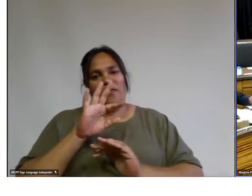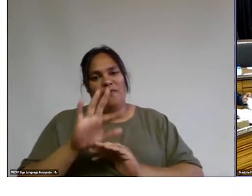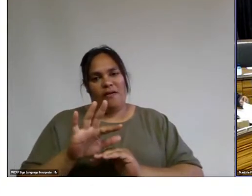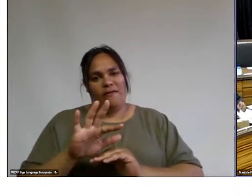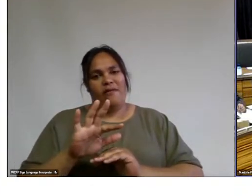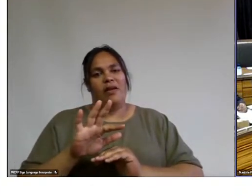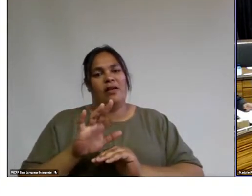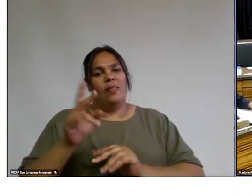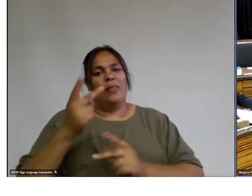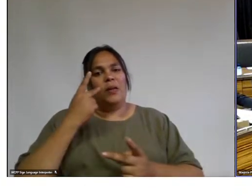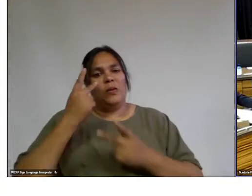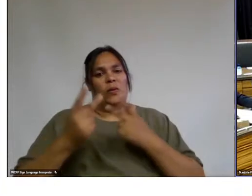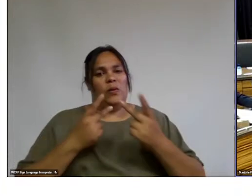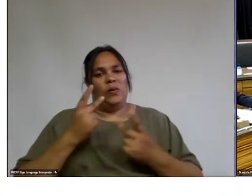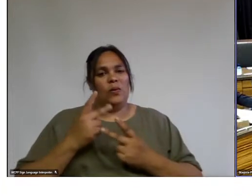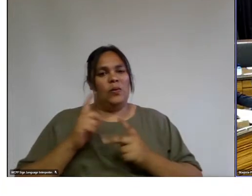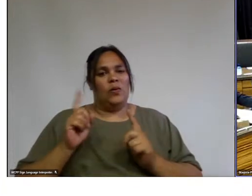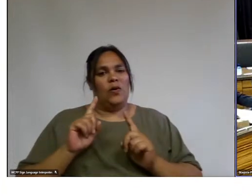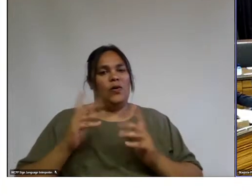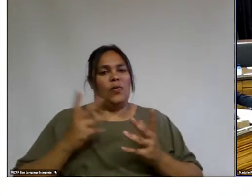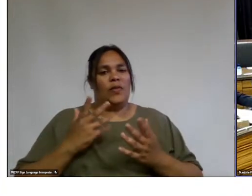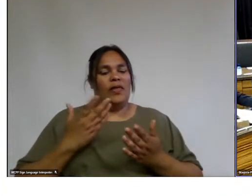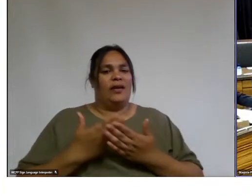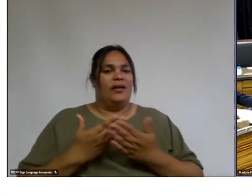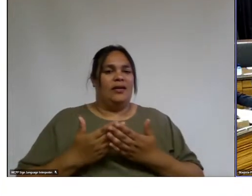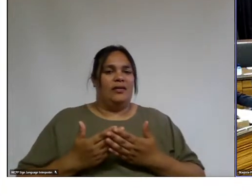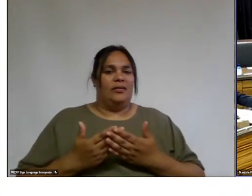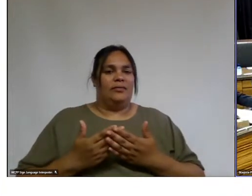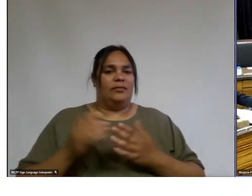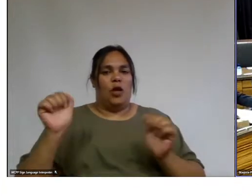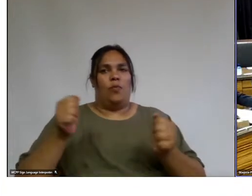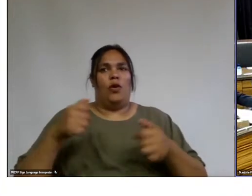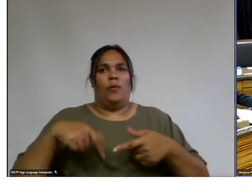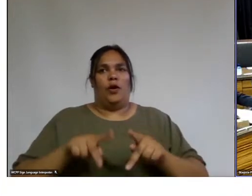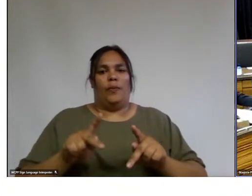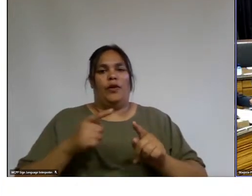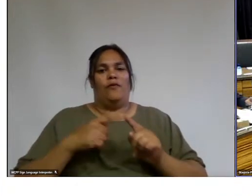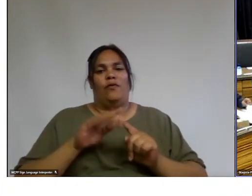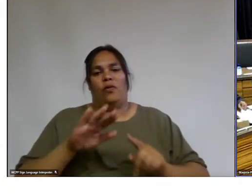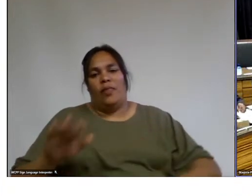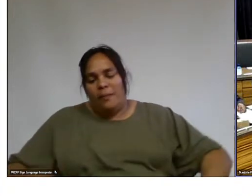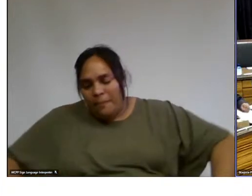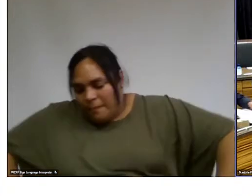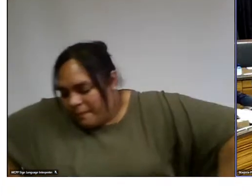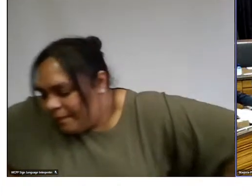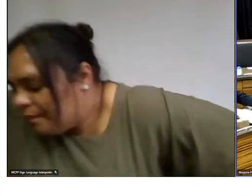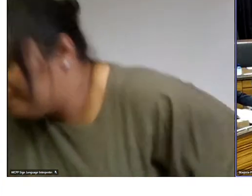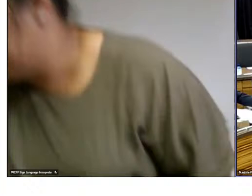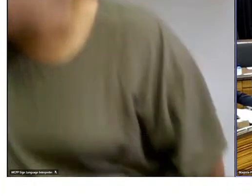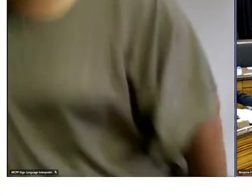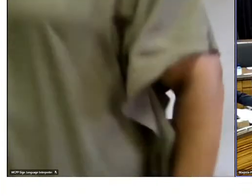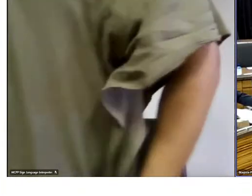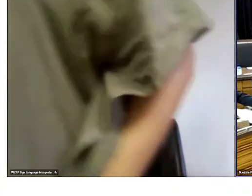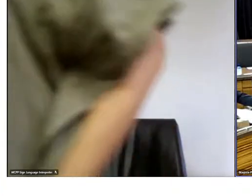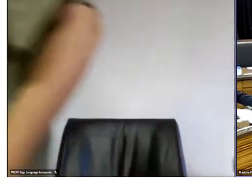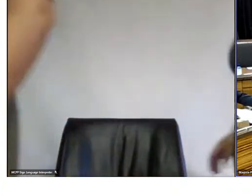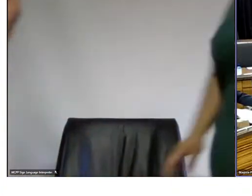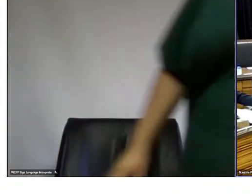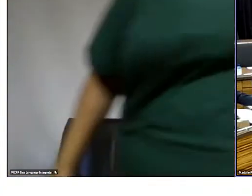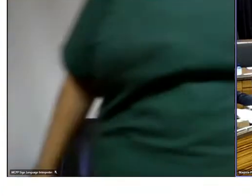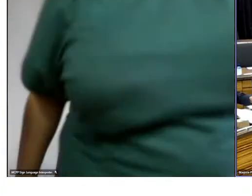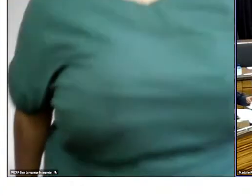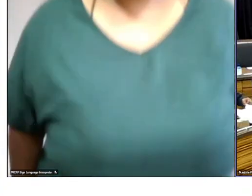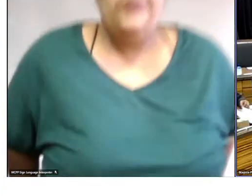We had to look at whether we could create employment opportunities for them, and I speak under correction, but I think we created